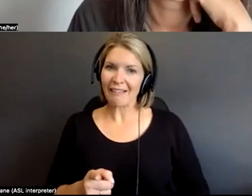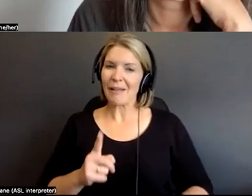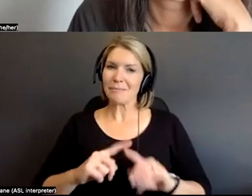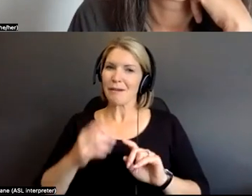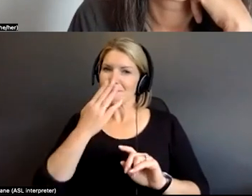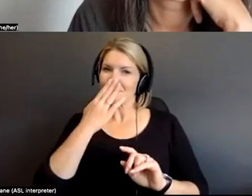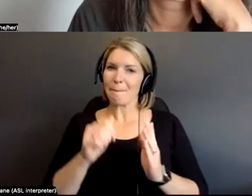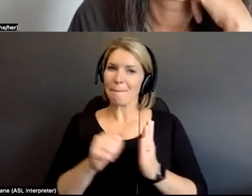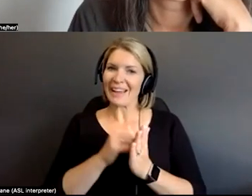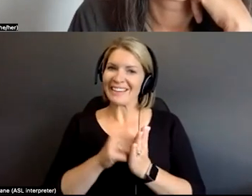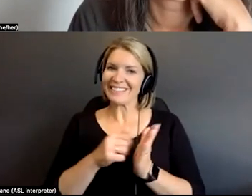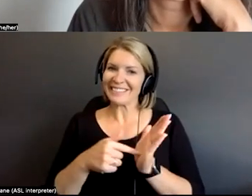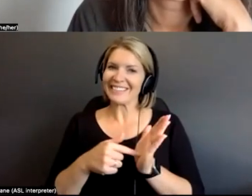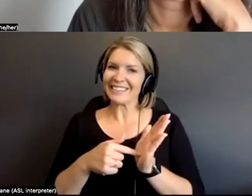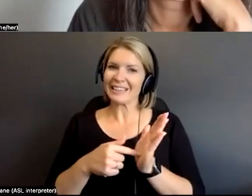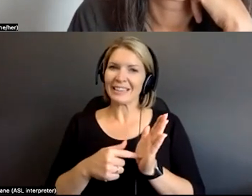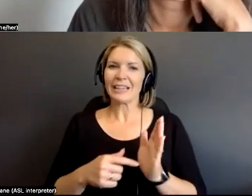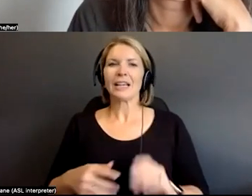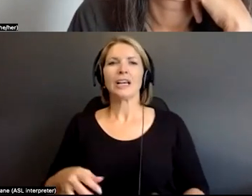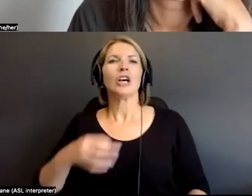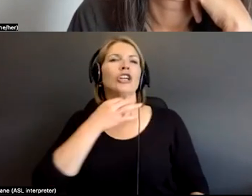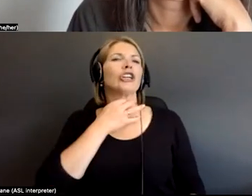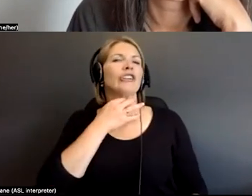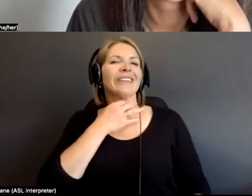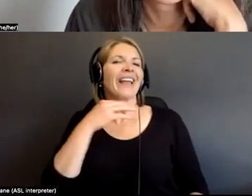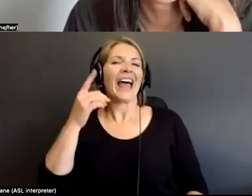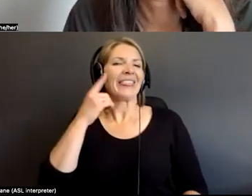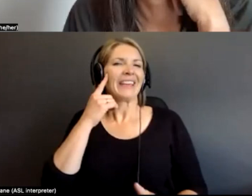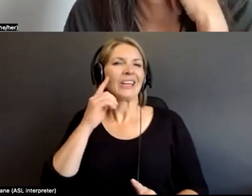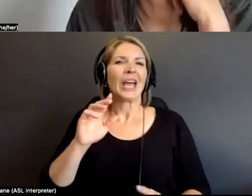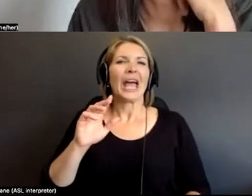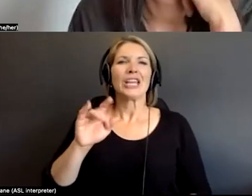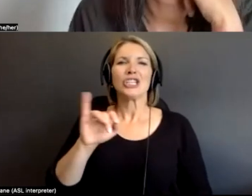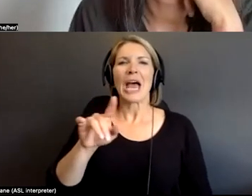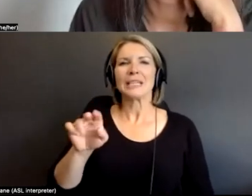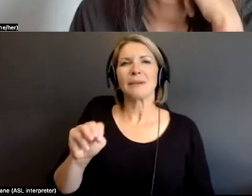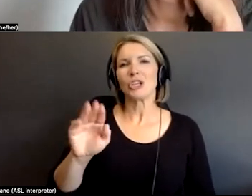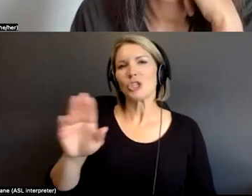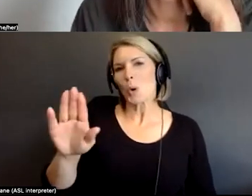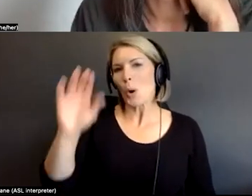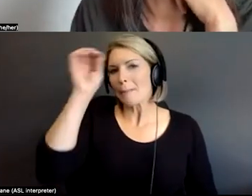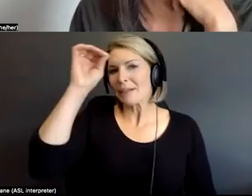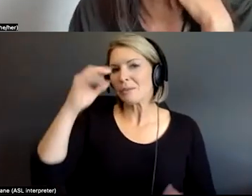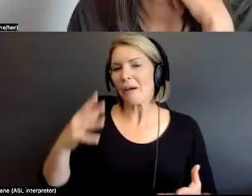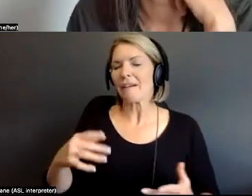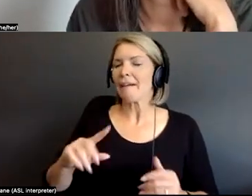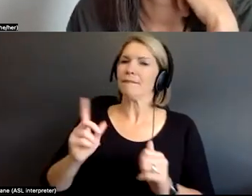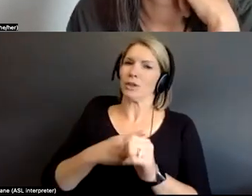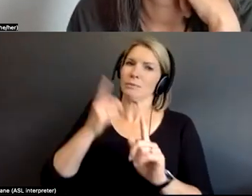situations like, I think the basic rule of thumb here is don't put coffee stains on book covers. But can you think of any situations that you've encountered like that?